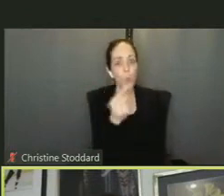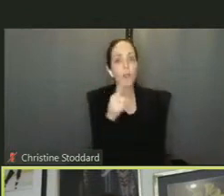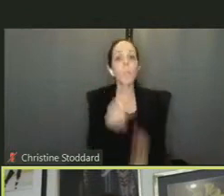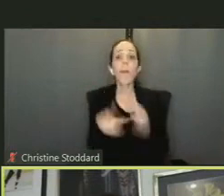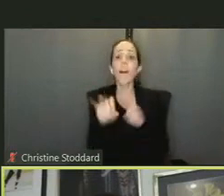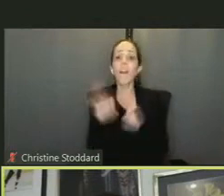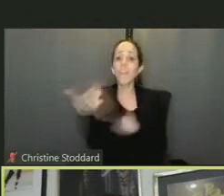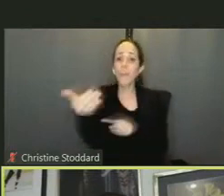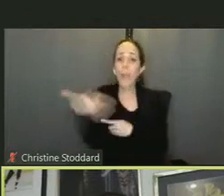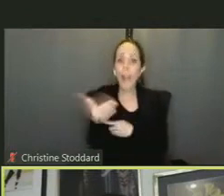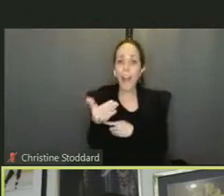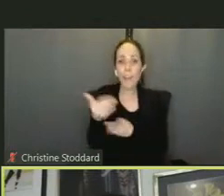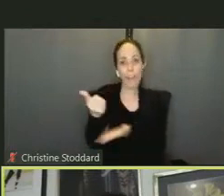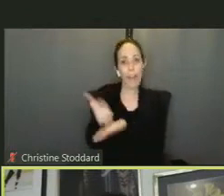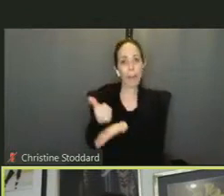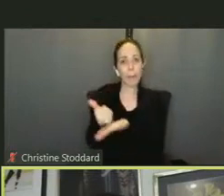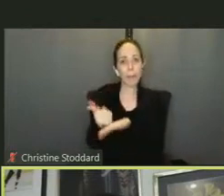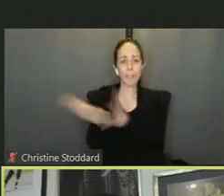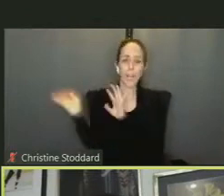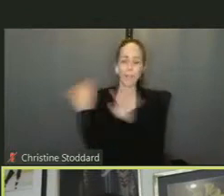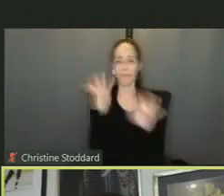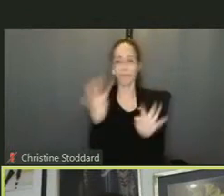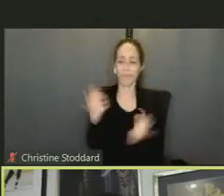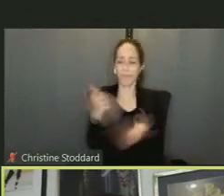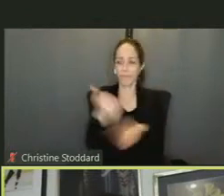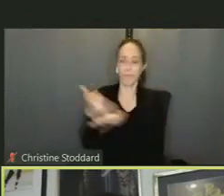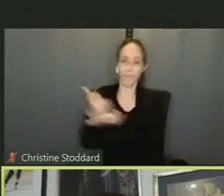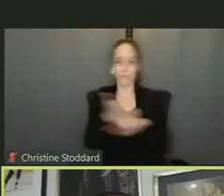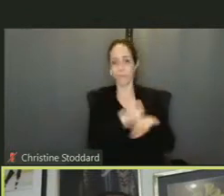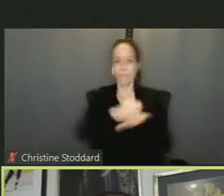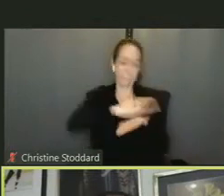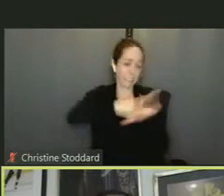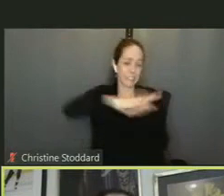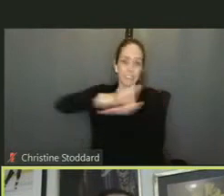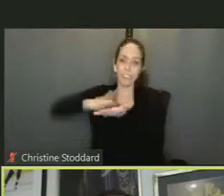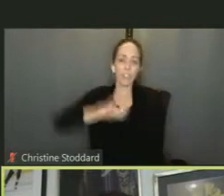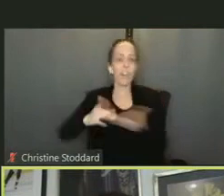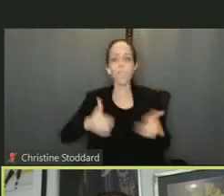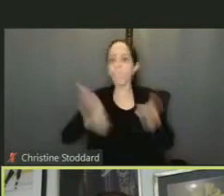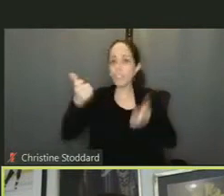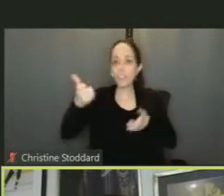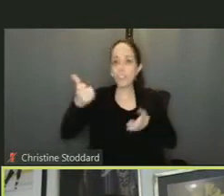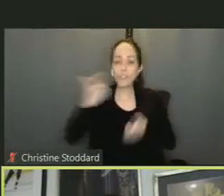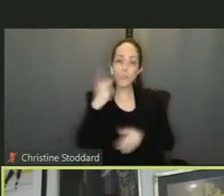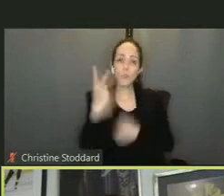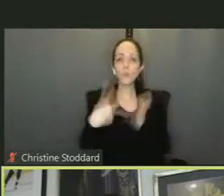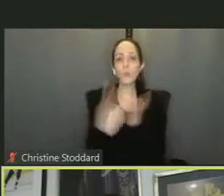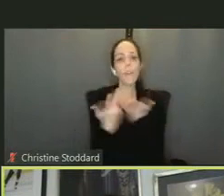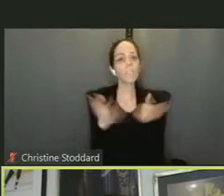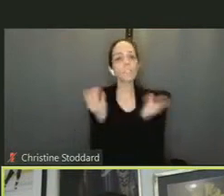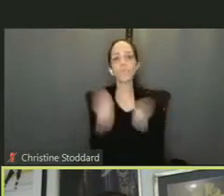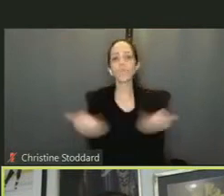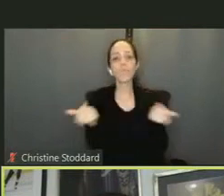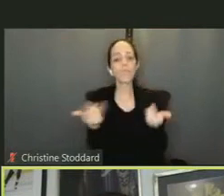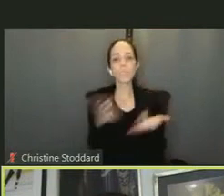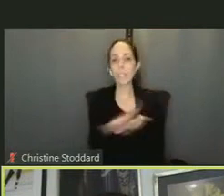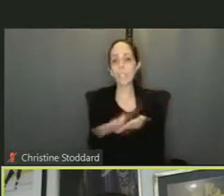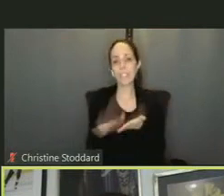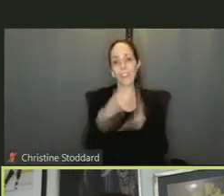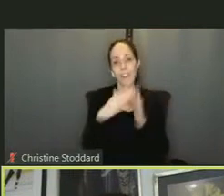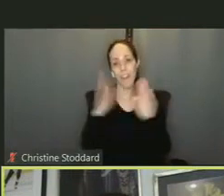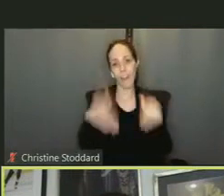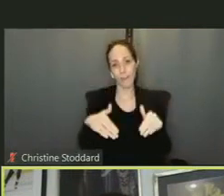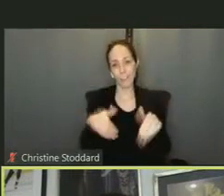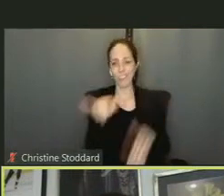they're really good at it, they can do it within an hour or 2 hours. So the entire focus of so many